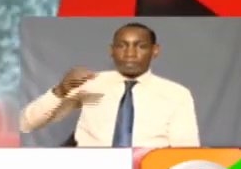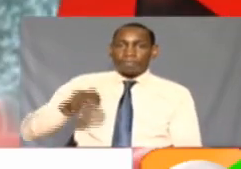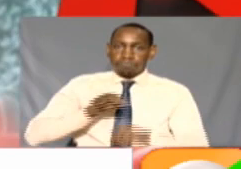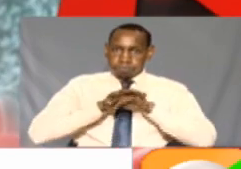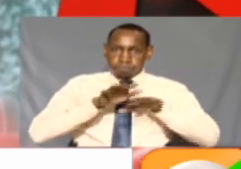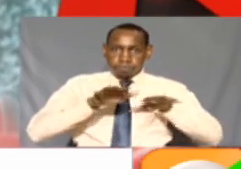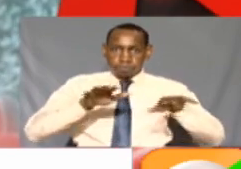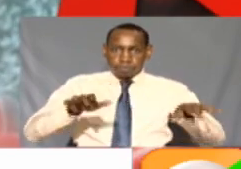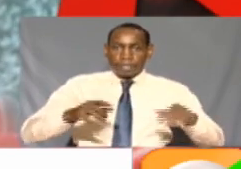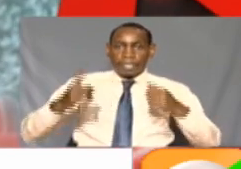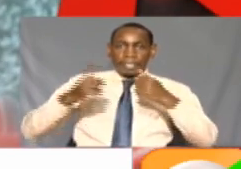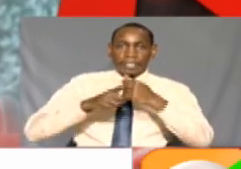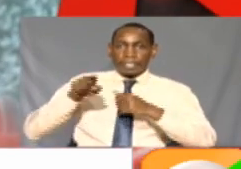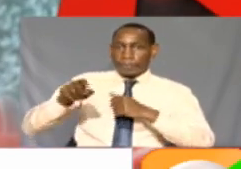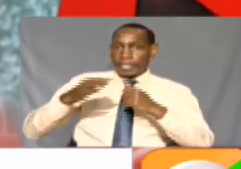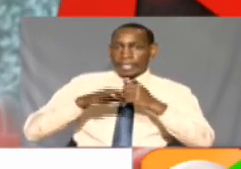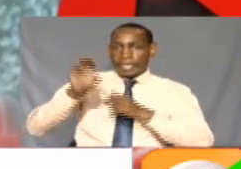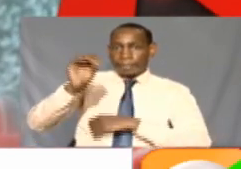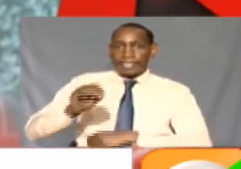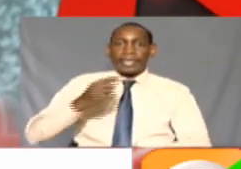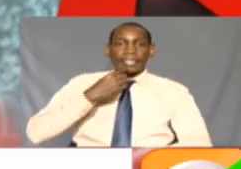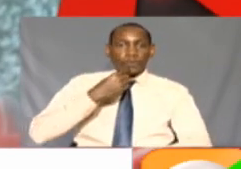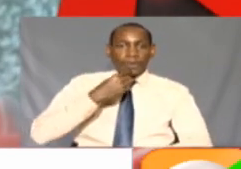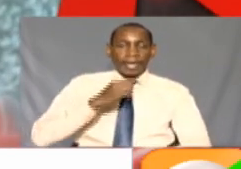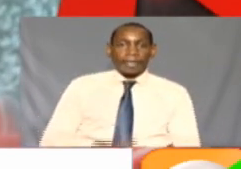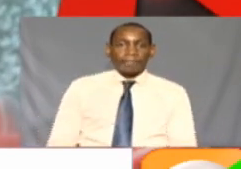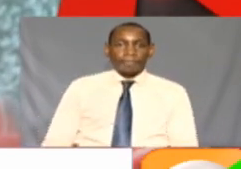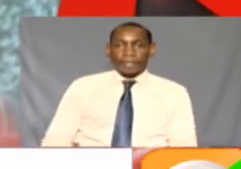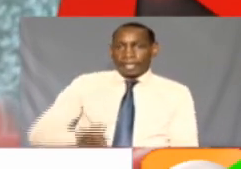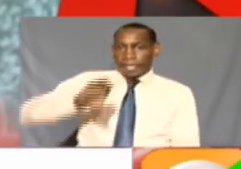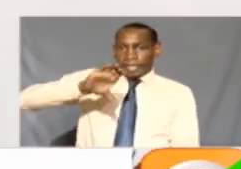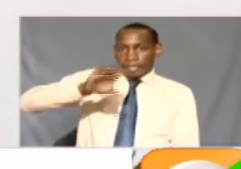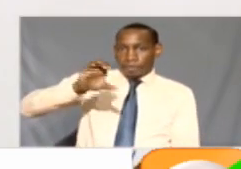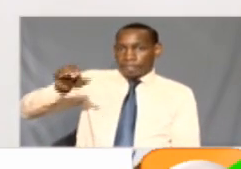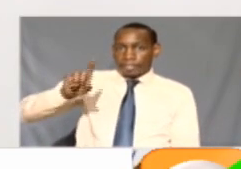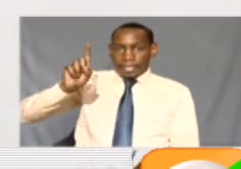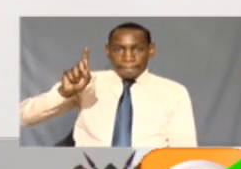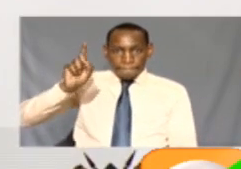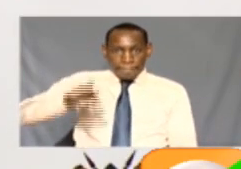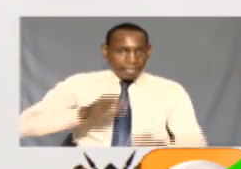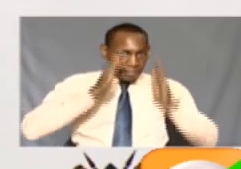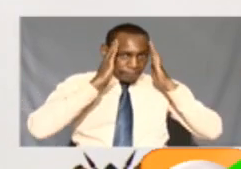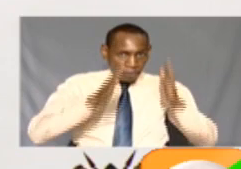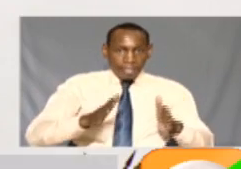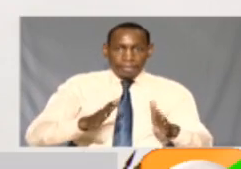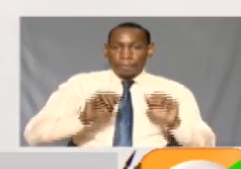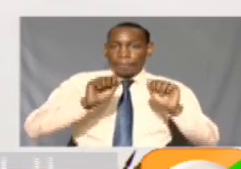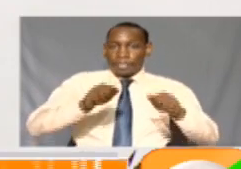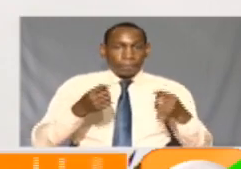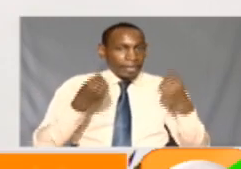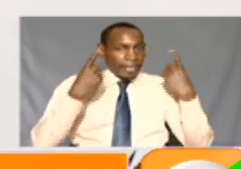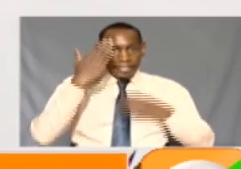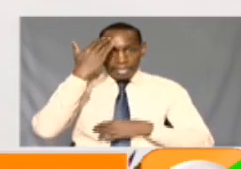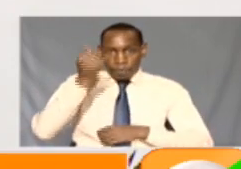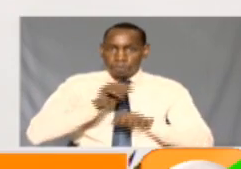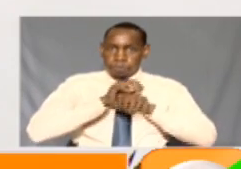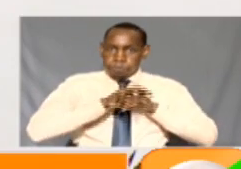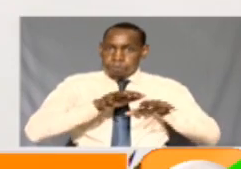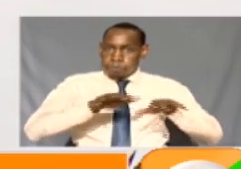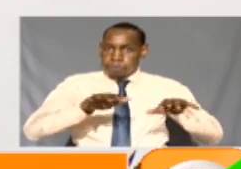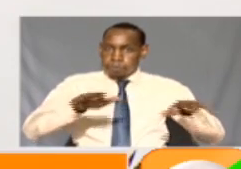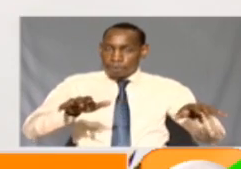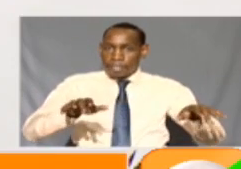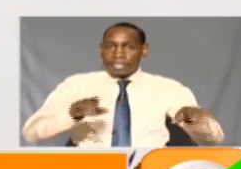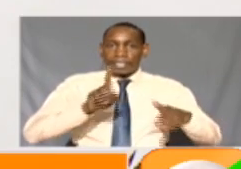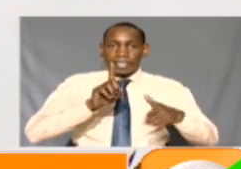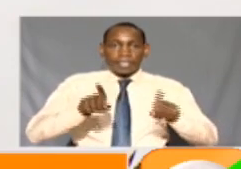prevalence, reaching 6.8% in Turkana. Those counties do deserve attention to try and understand why the prevalence is that high and